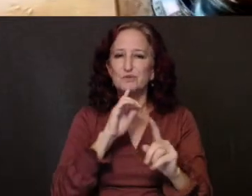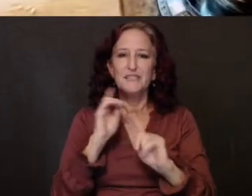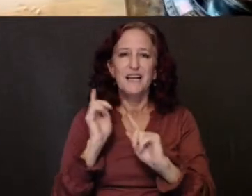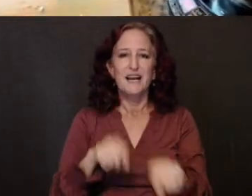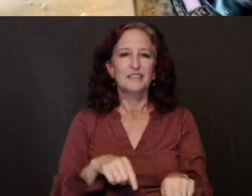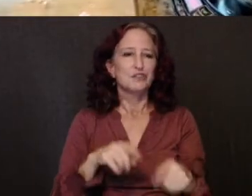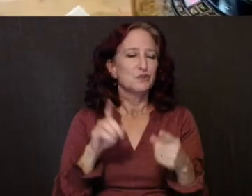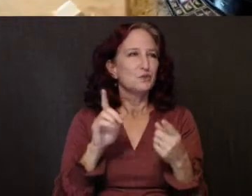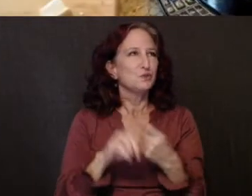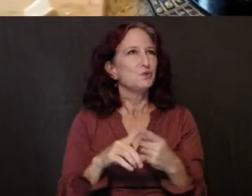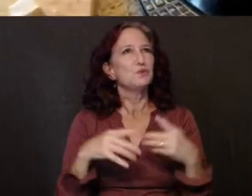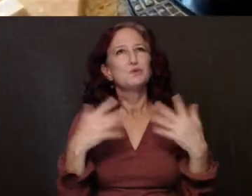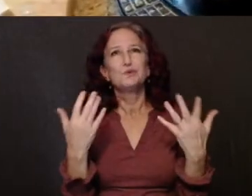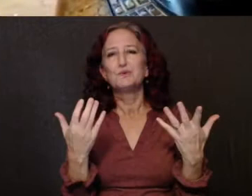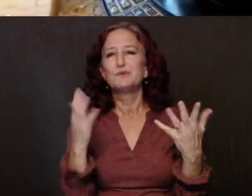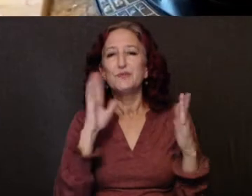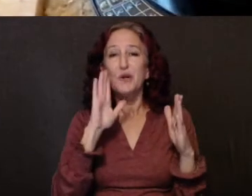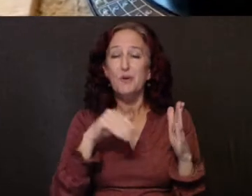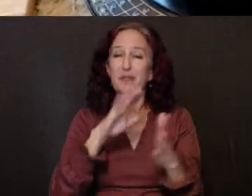the sky, and